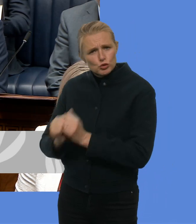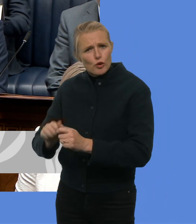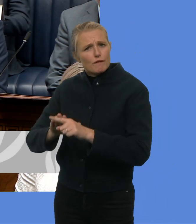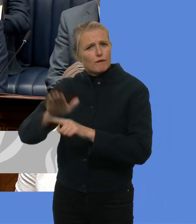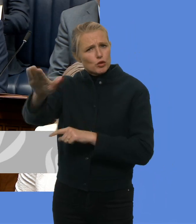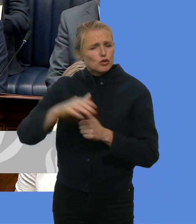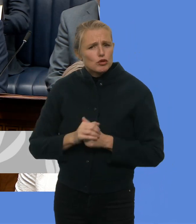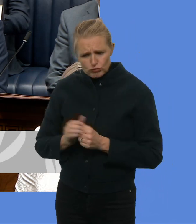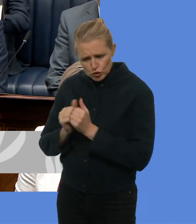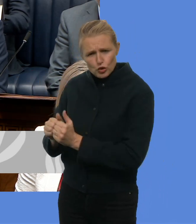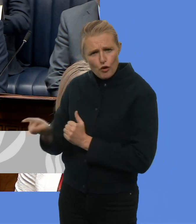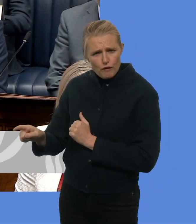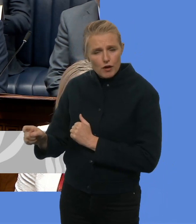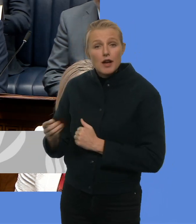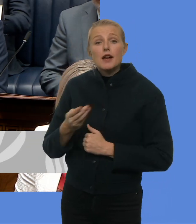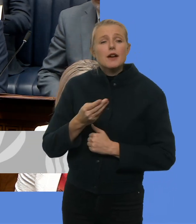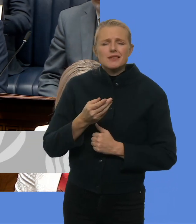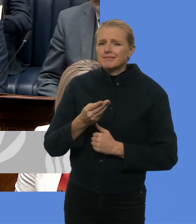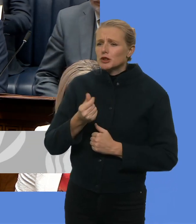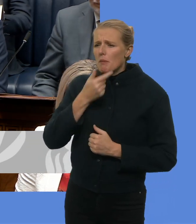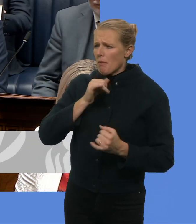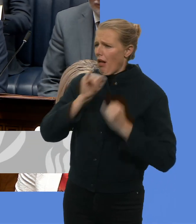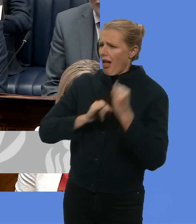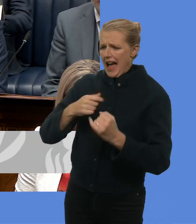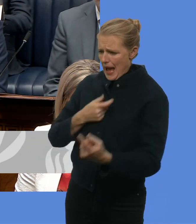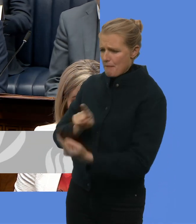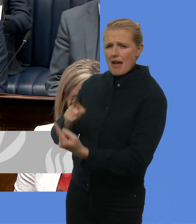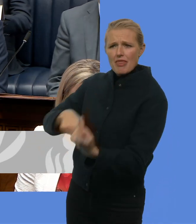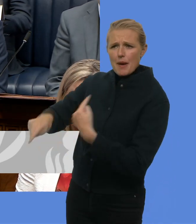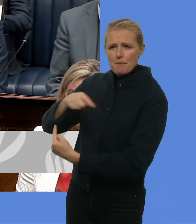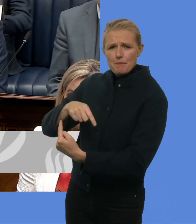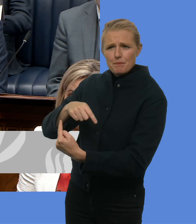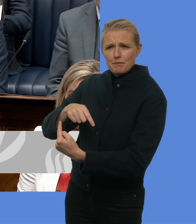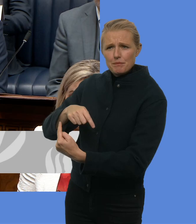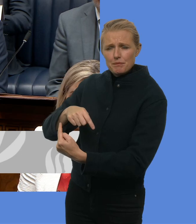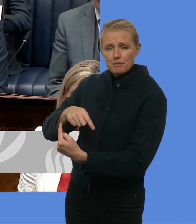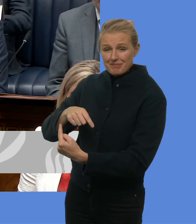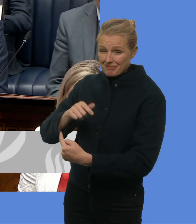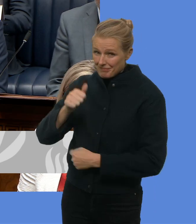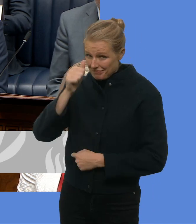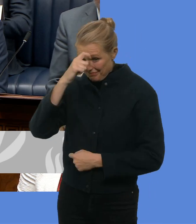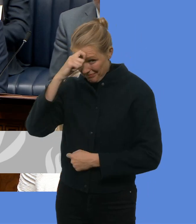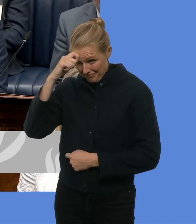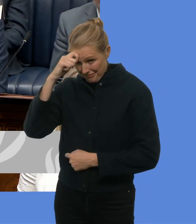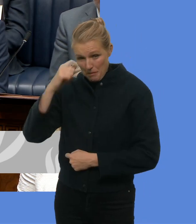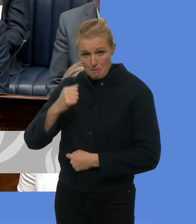being critical, or some are being critical that I met with, my family locked up day after day in the Maze